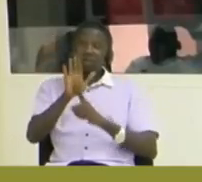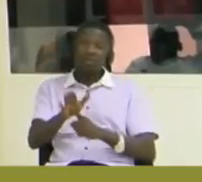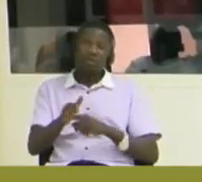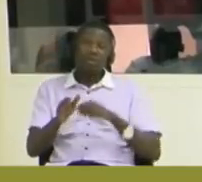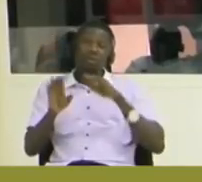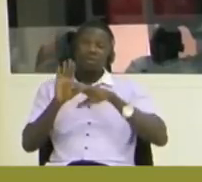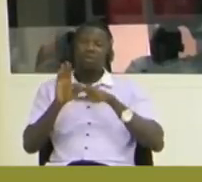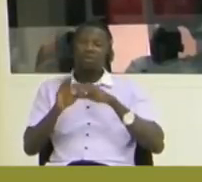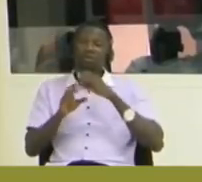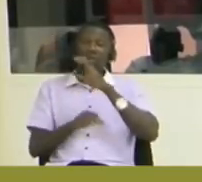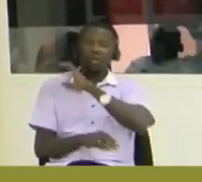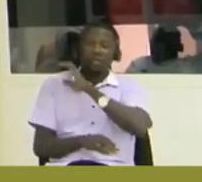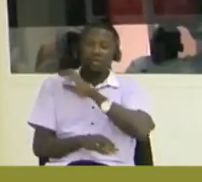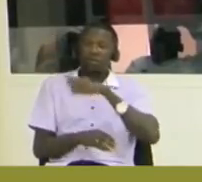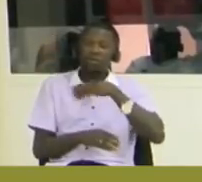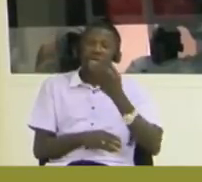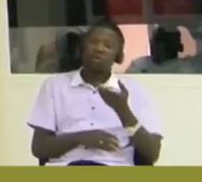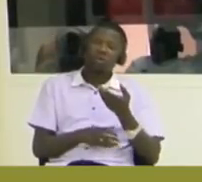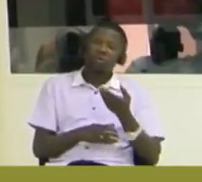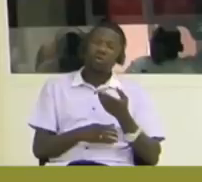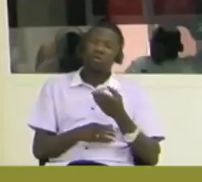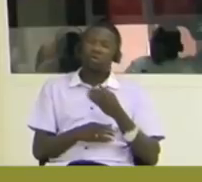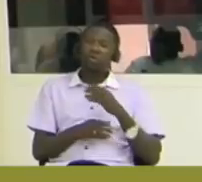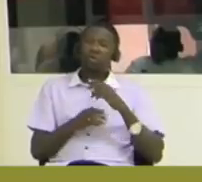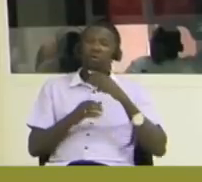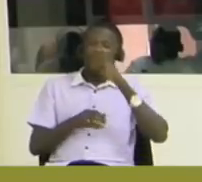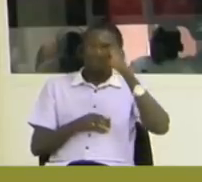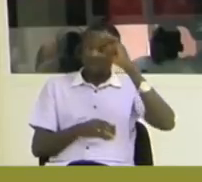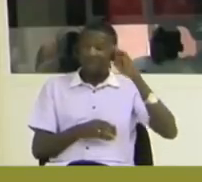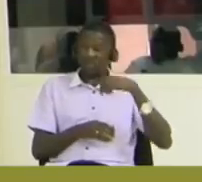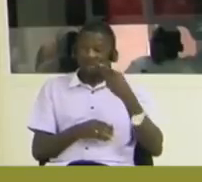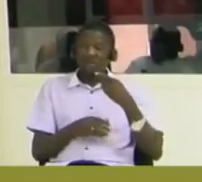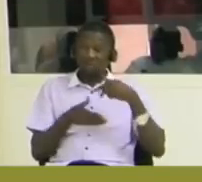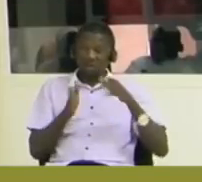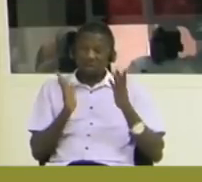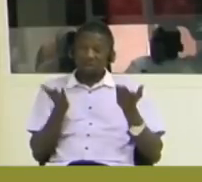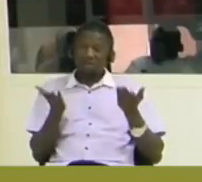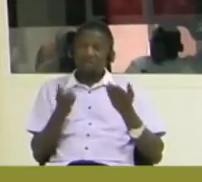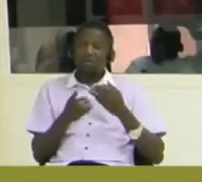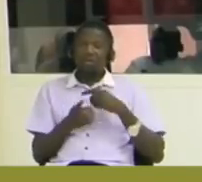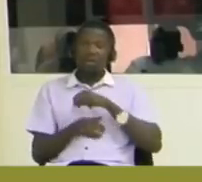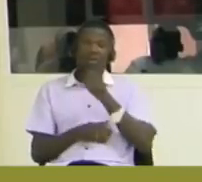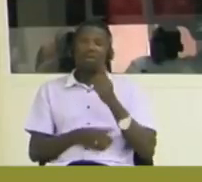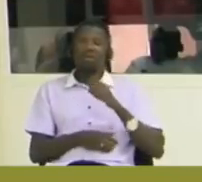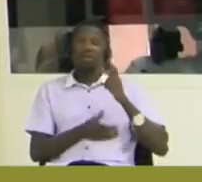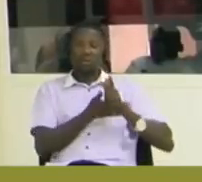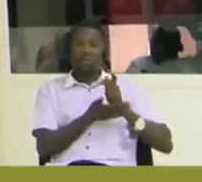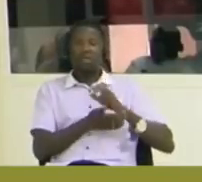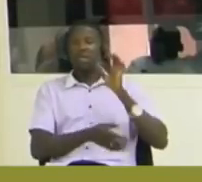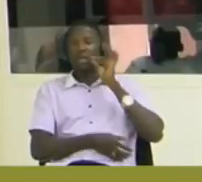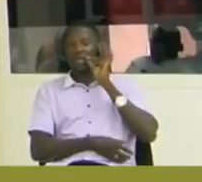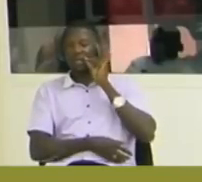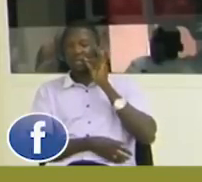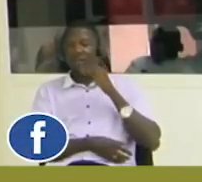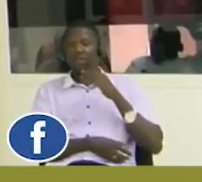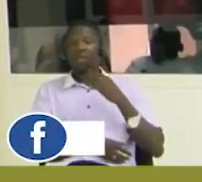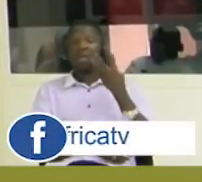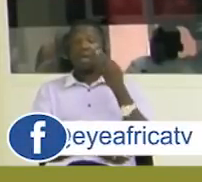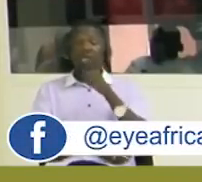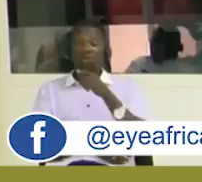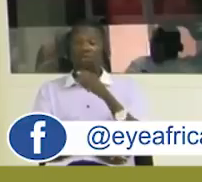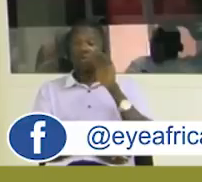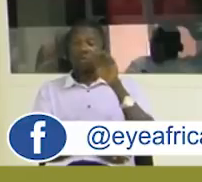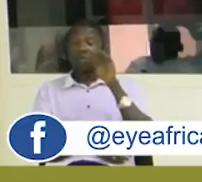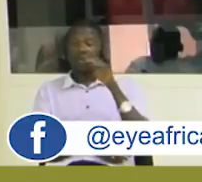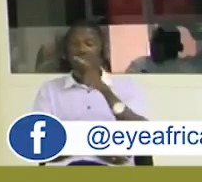members of the council or cabinet for that matter? And the witness answered, well, if you calling